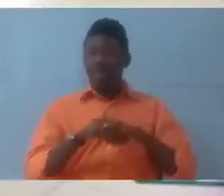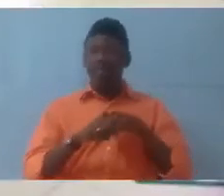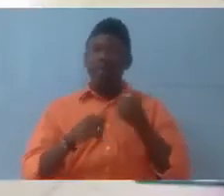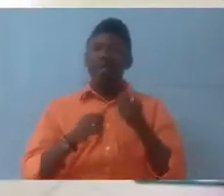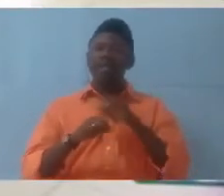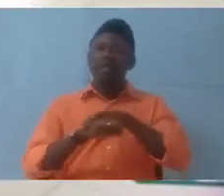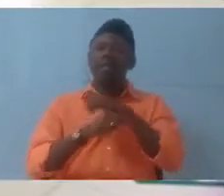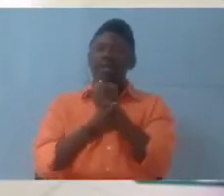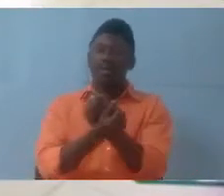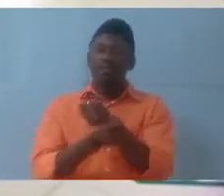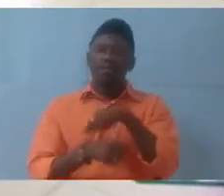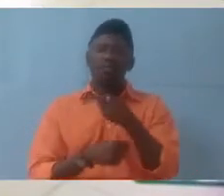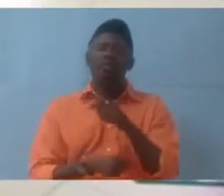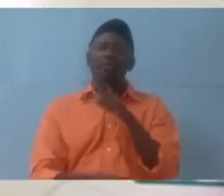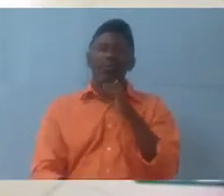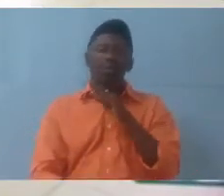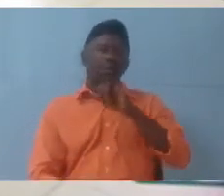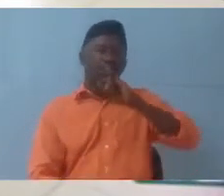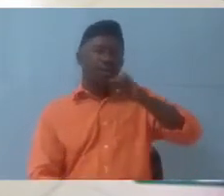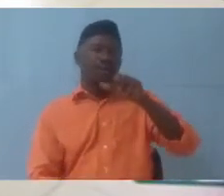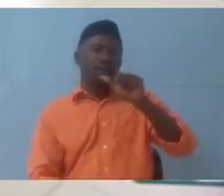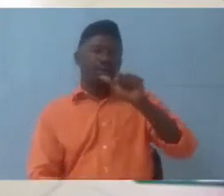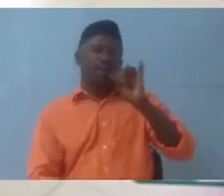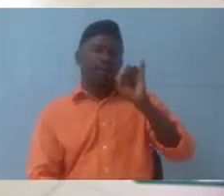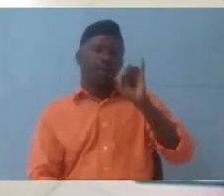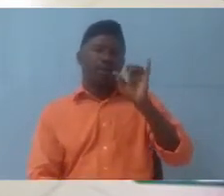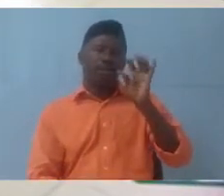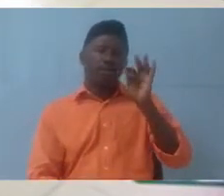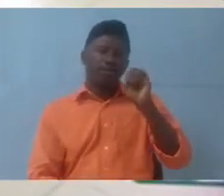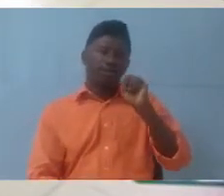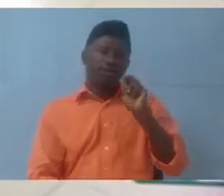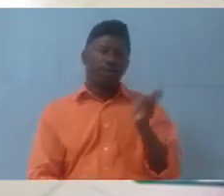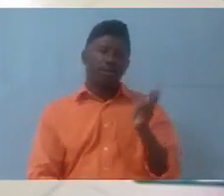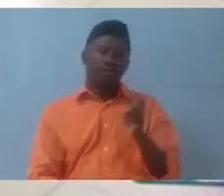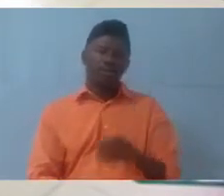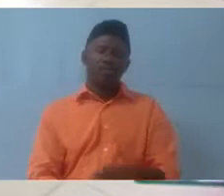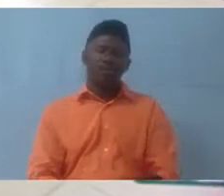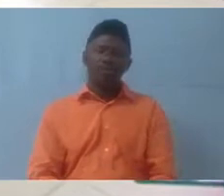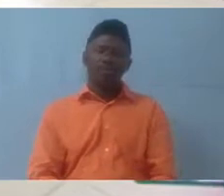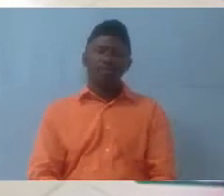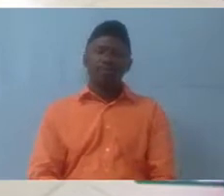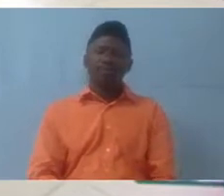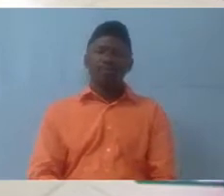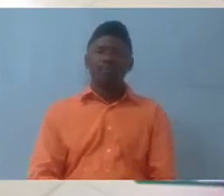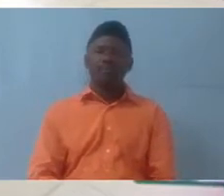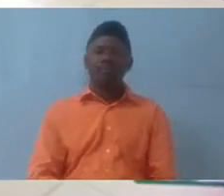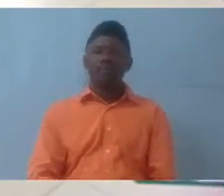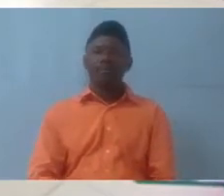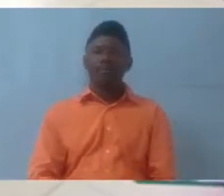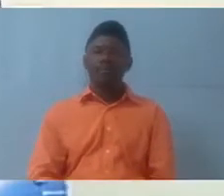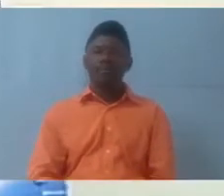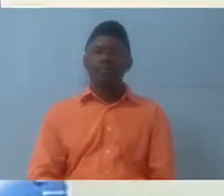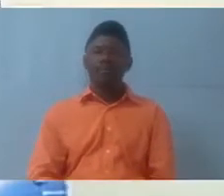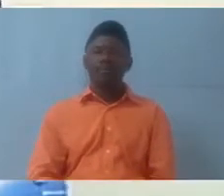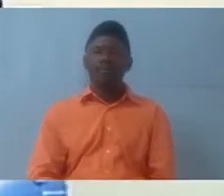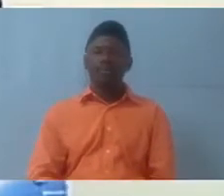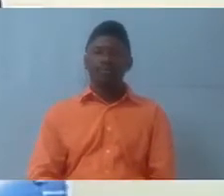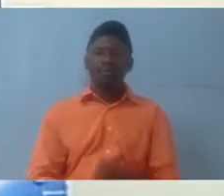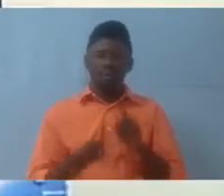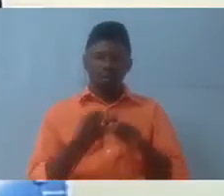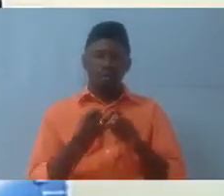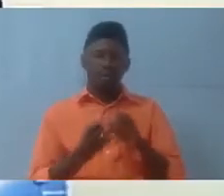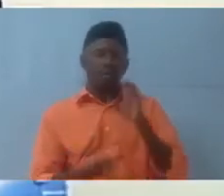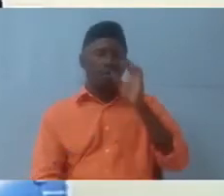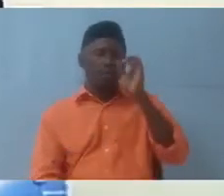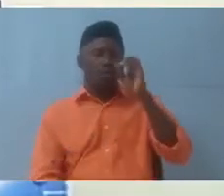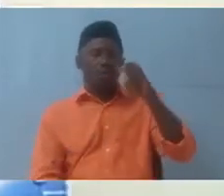li nga xamne ni moy ciñ tawat jamono bobu ak japp ak Your Worship Jaite. His Worship Omar Jabang, who's